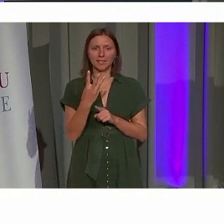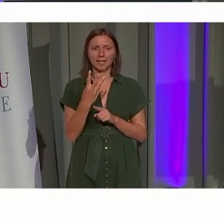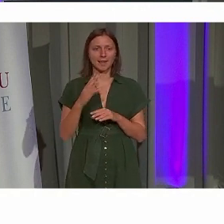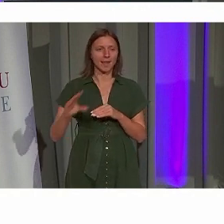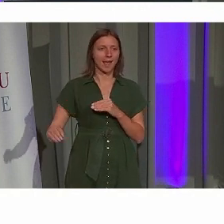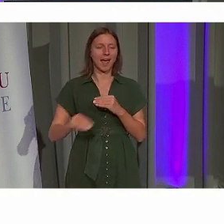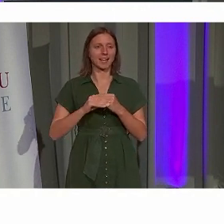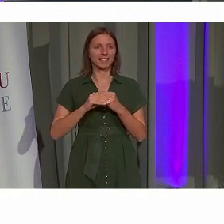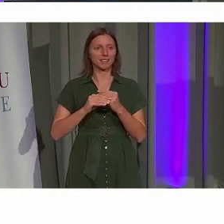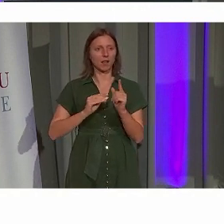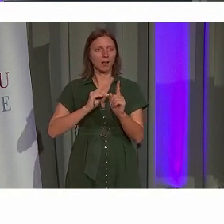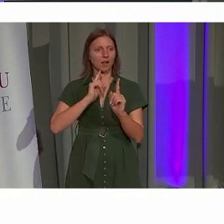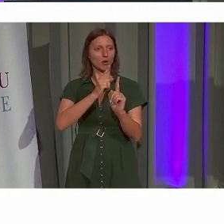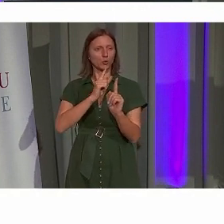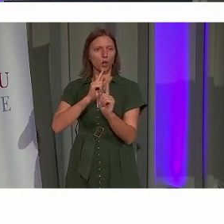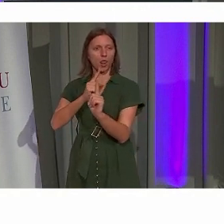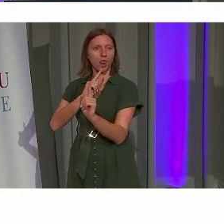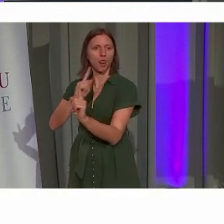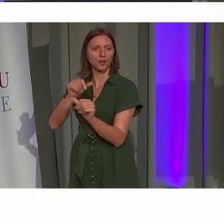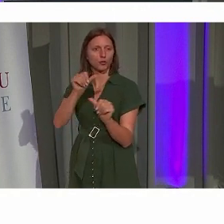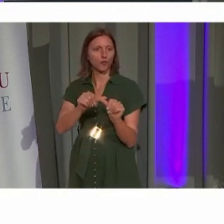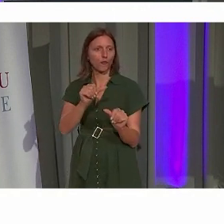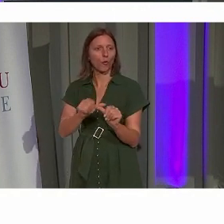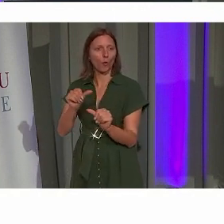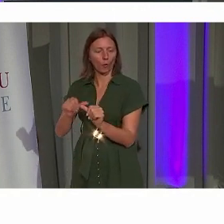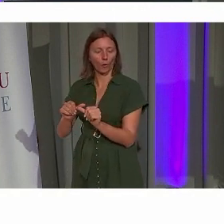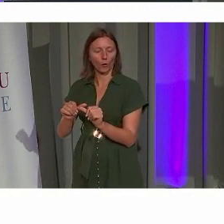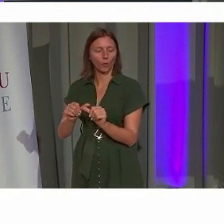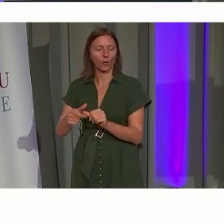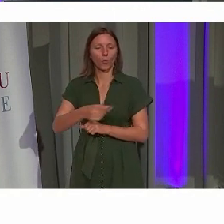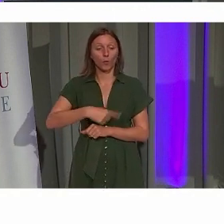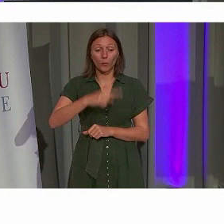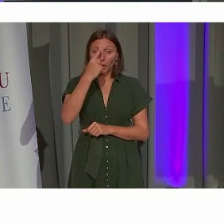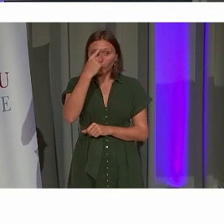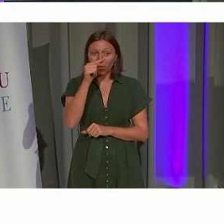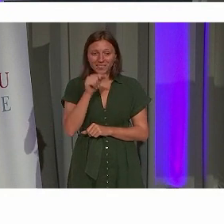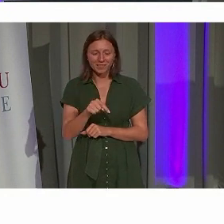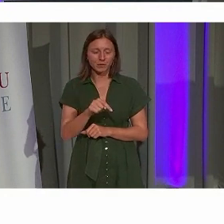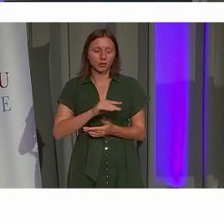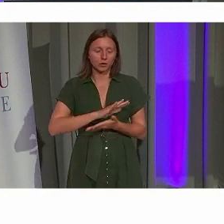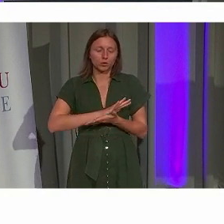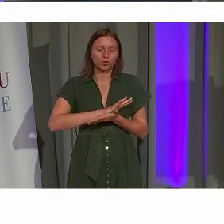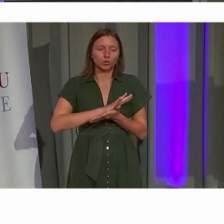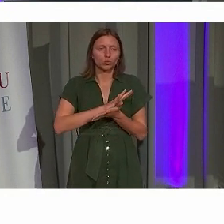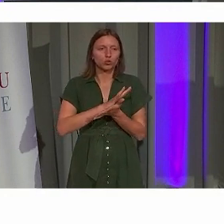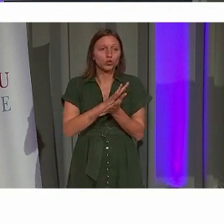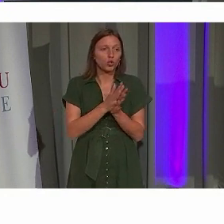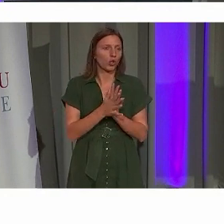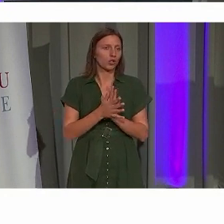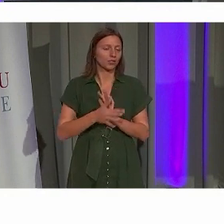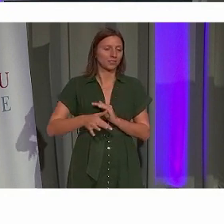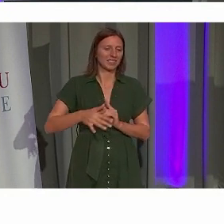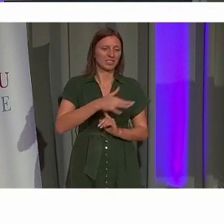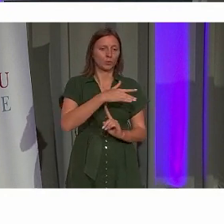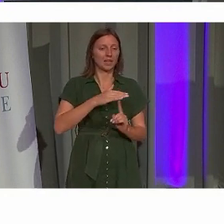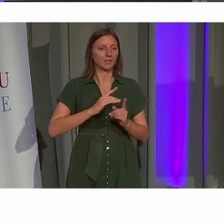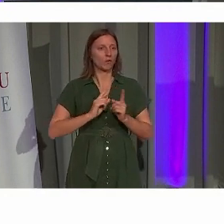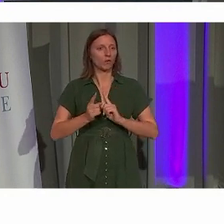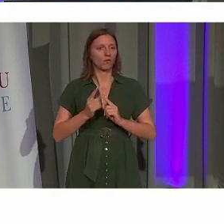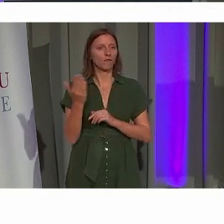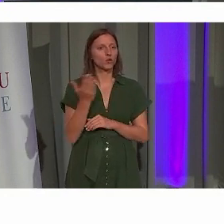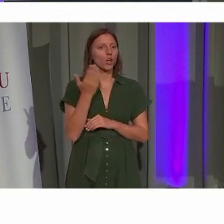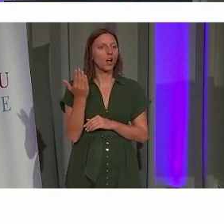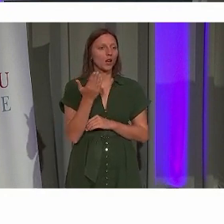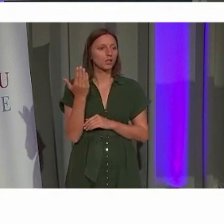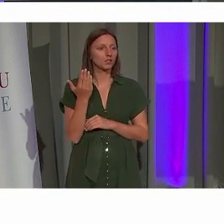we have, of course, in this regard, also 3 extra ambitions added to this. We know